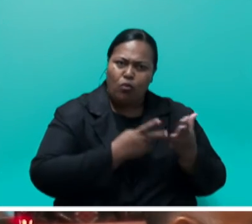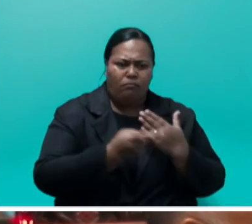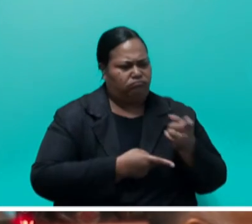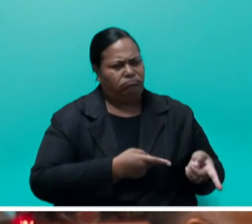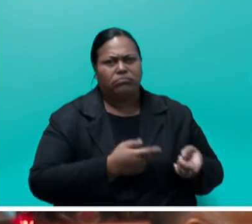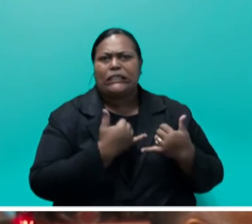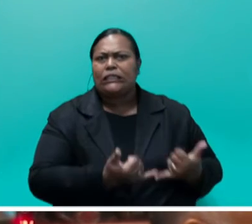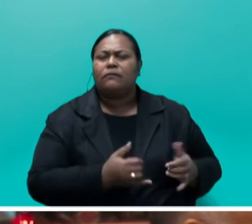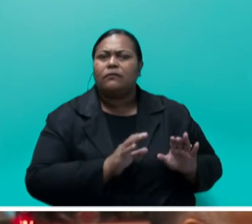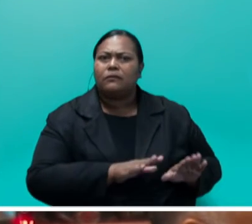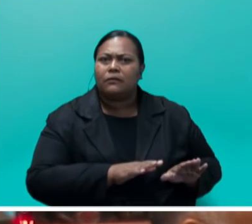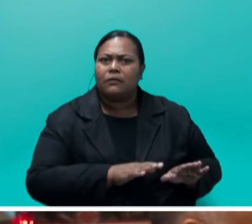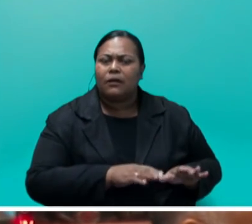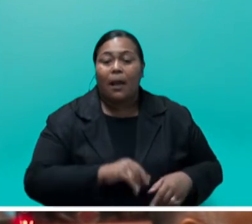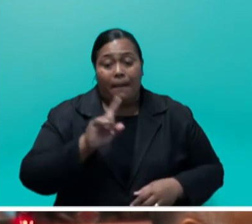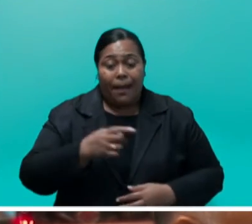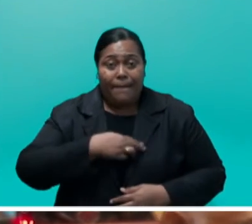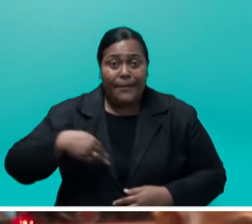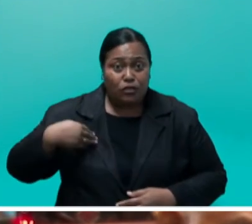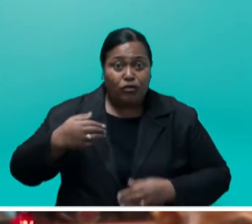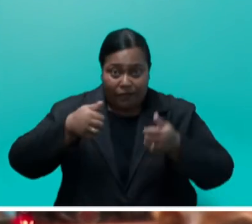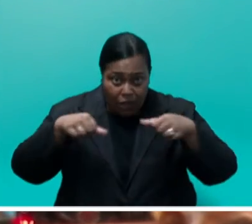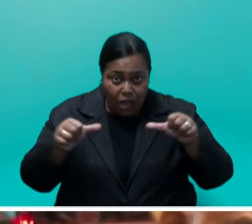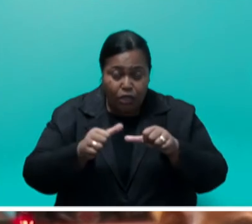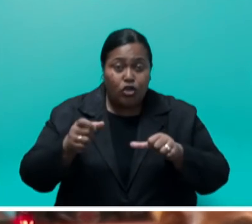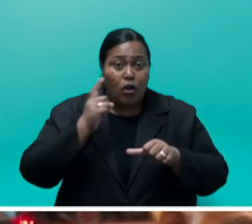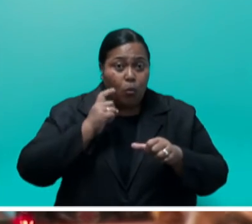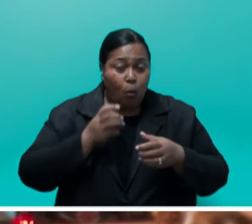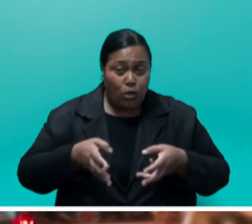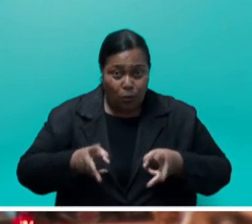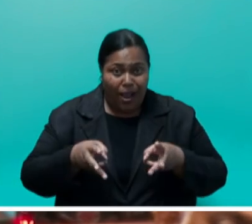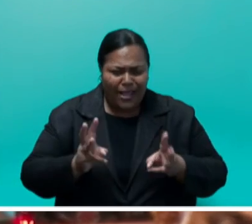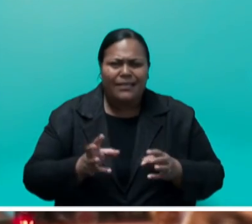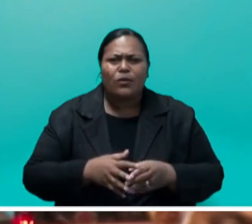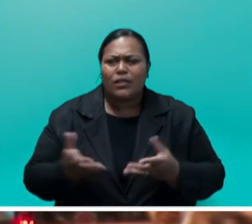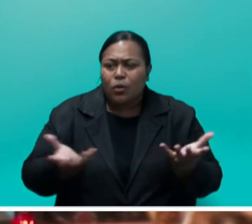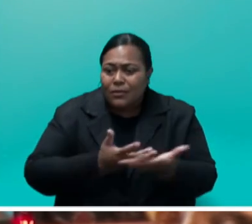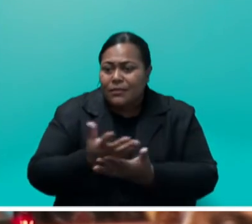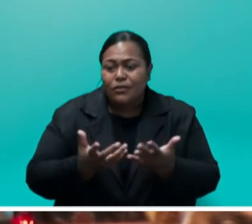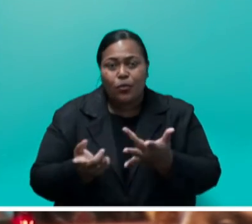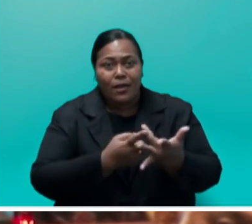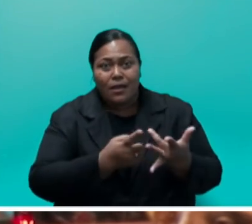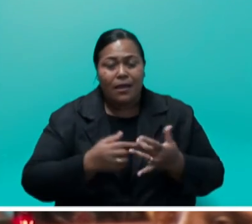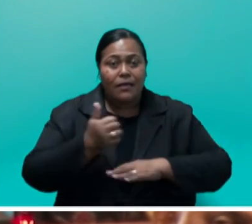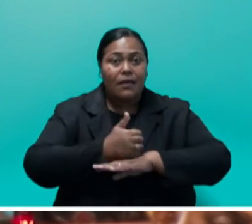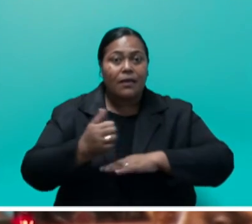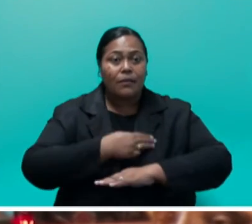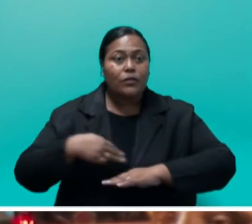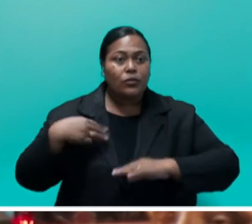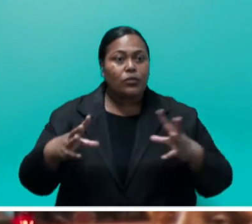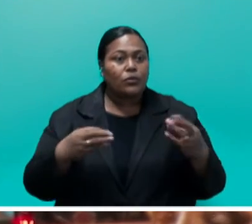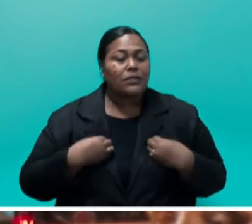sir, the Ministry of Agriculture and Waterways staff, through consultations with other government ministries, has